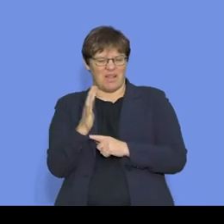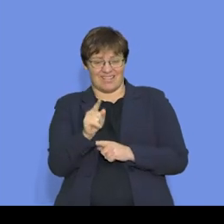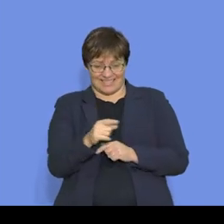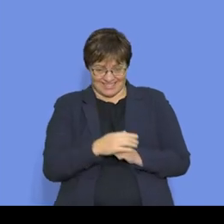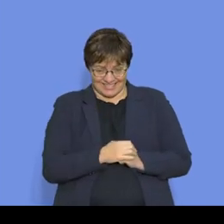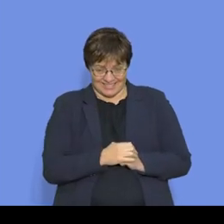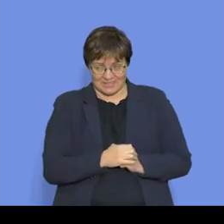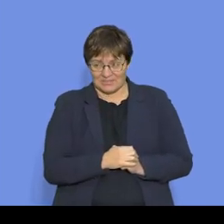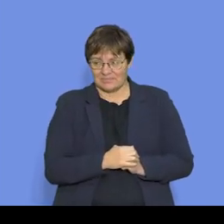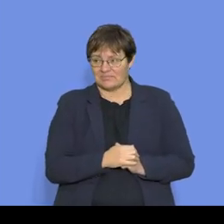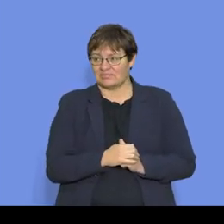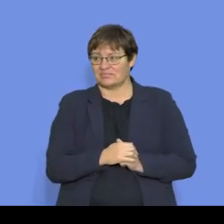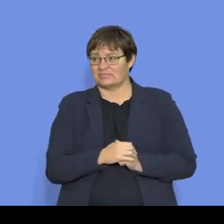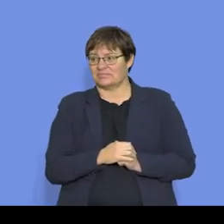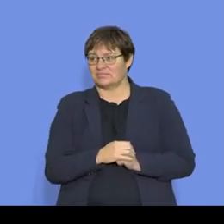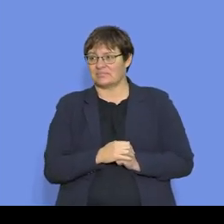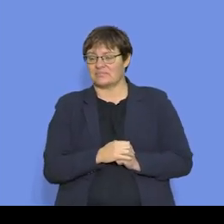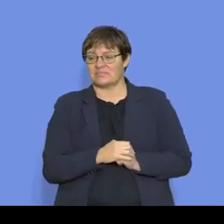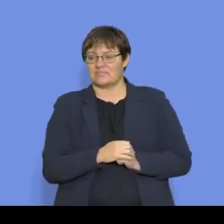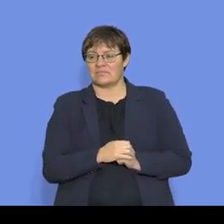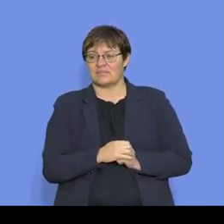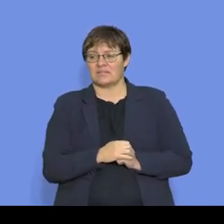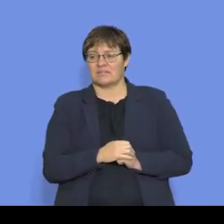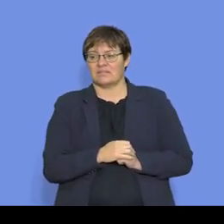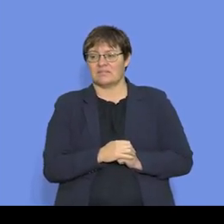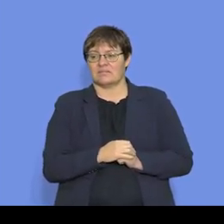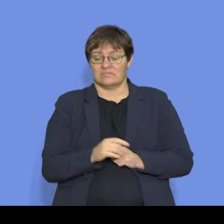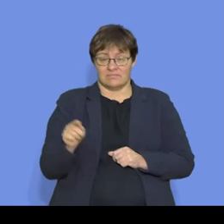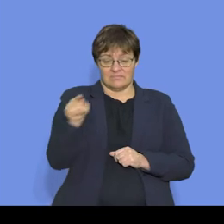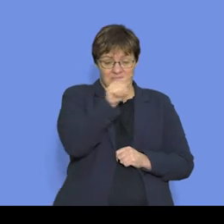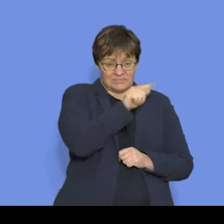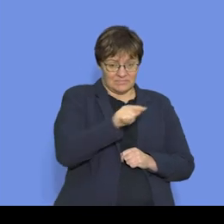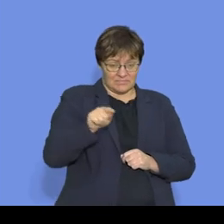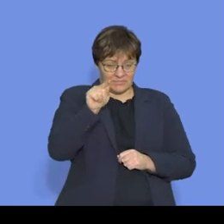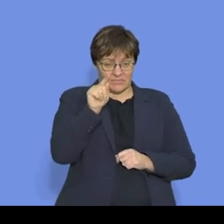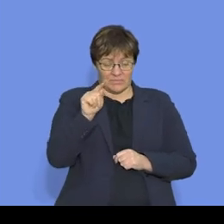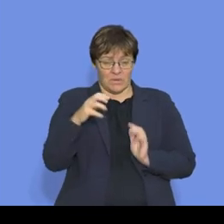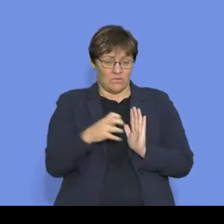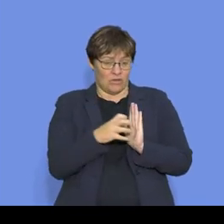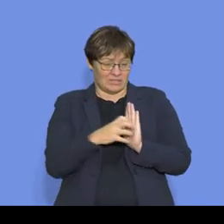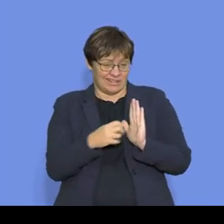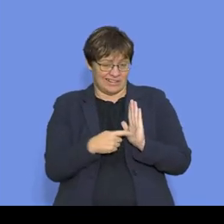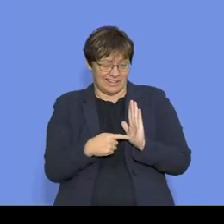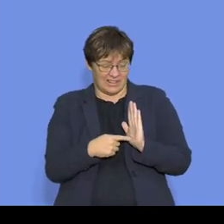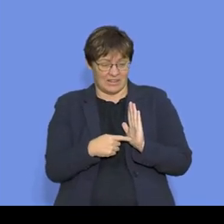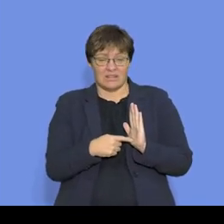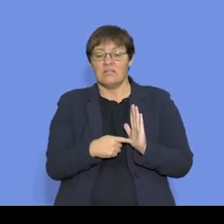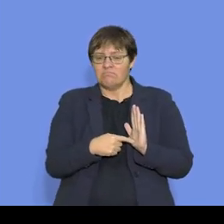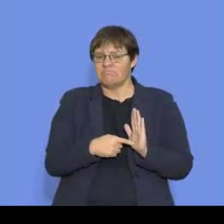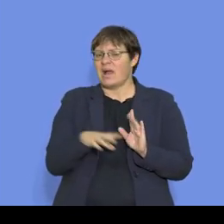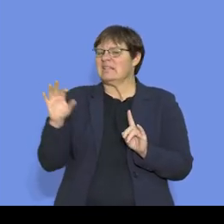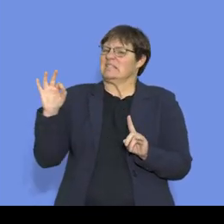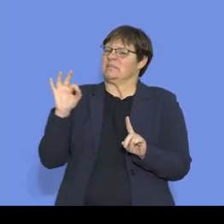of the modern ferns we have nowadays. Now, these fossils are actually of